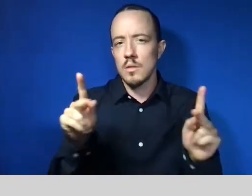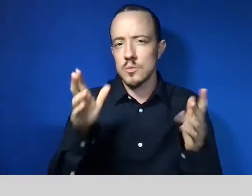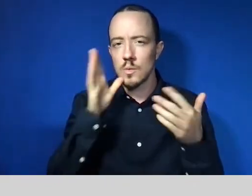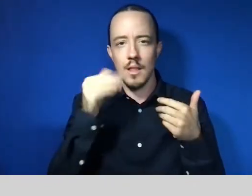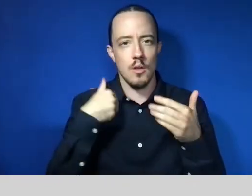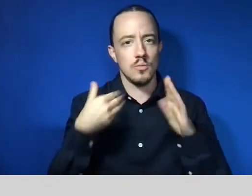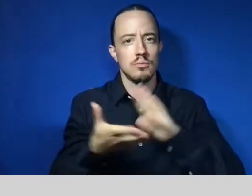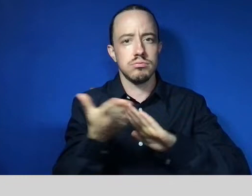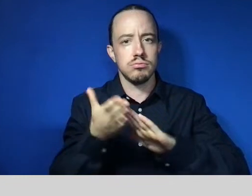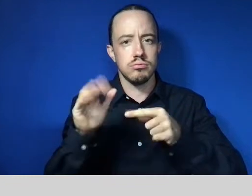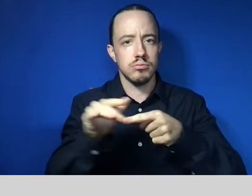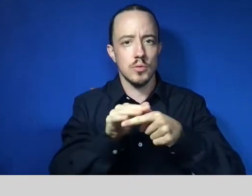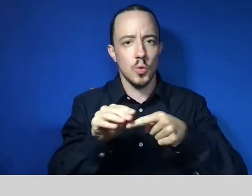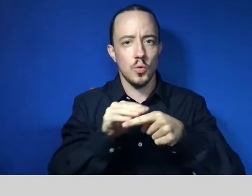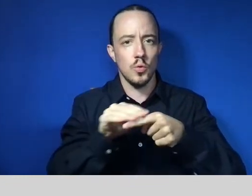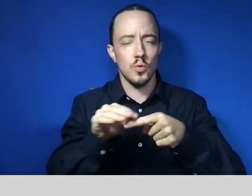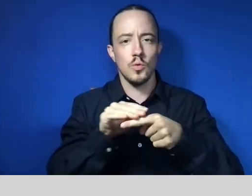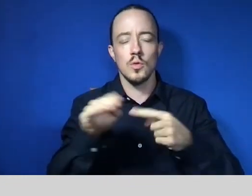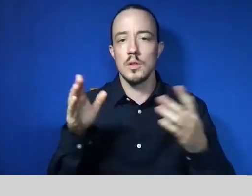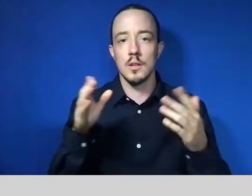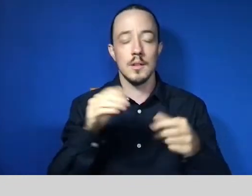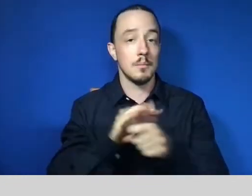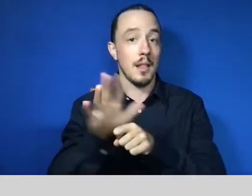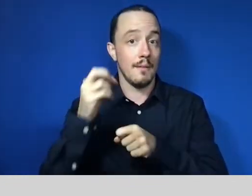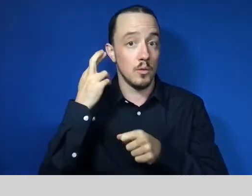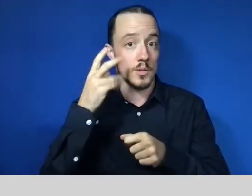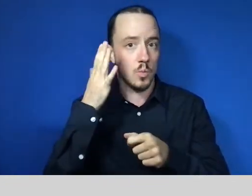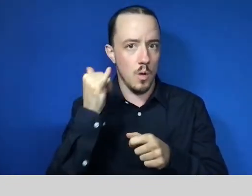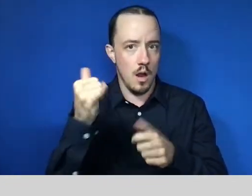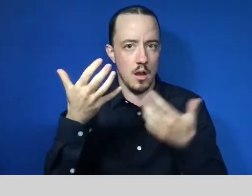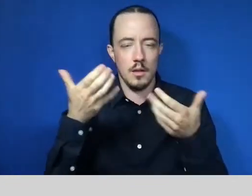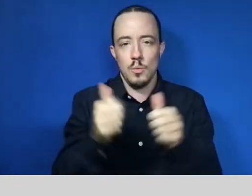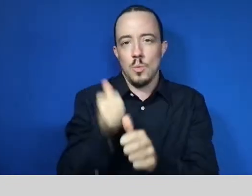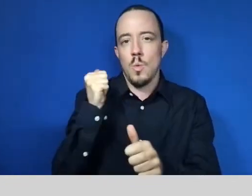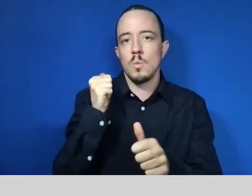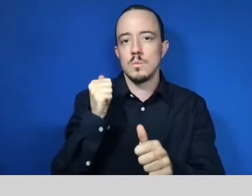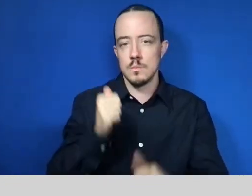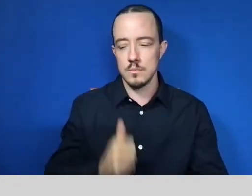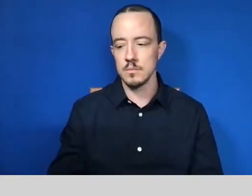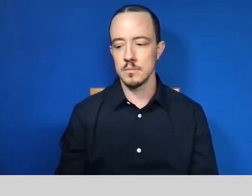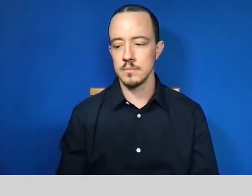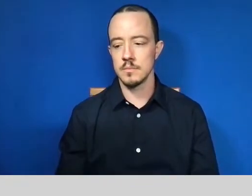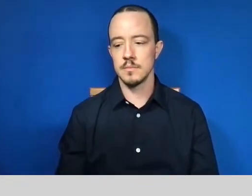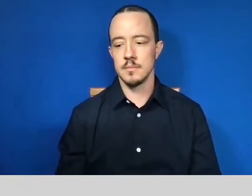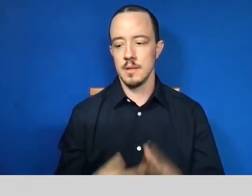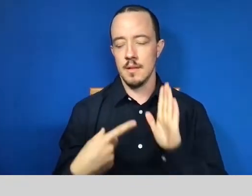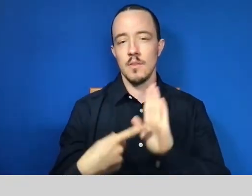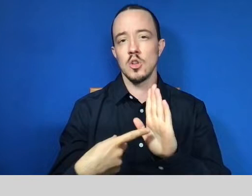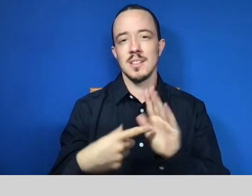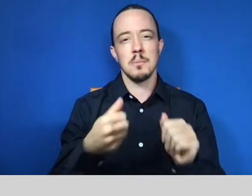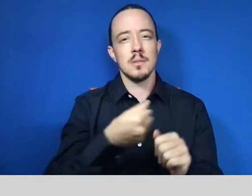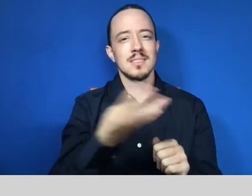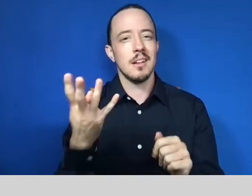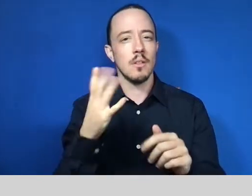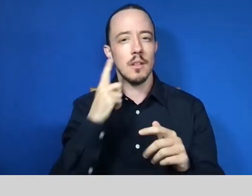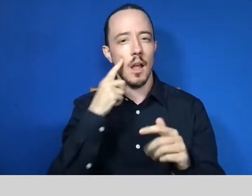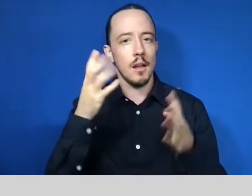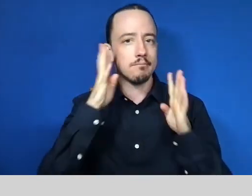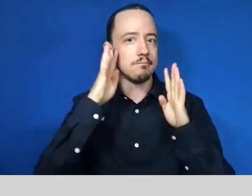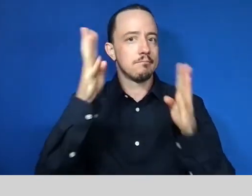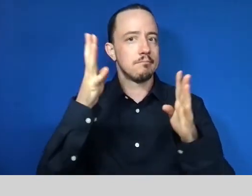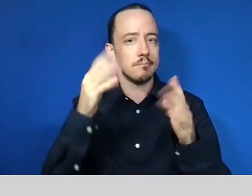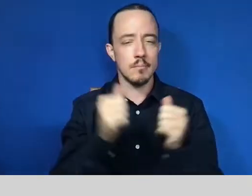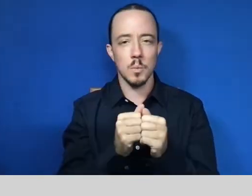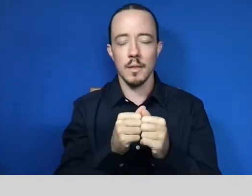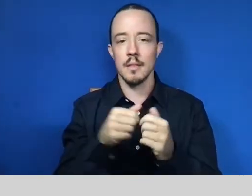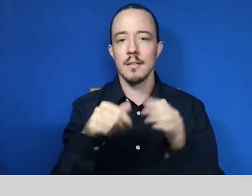run our code. There are plenty of reasons why it doesn't want to do that. There are several that I came up with.